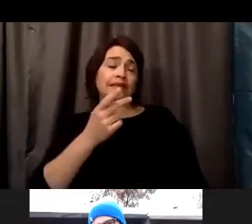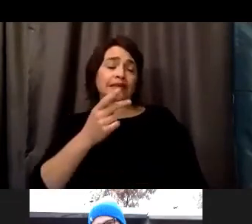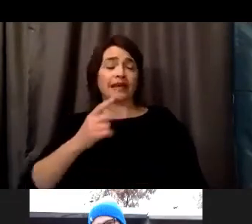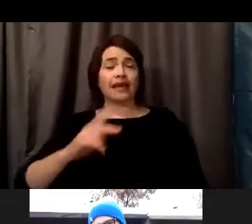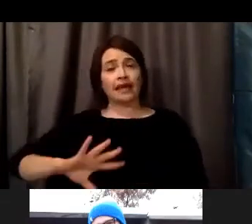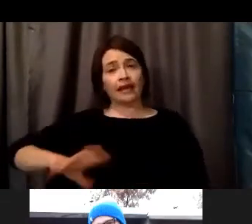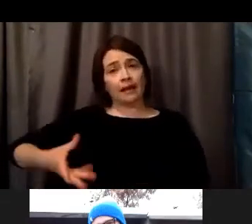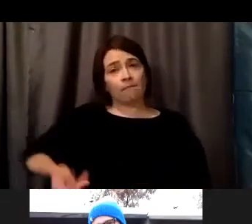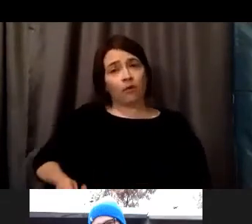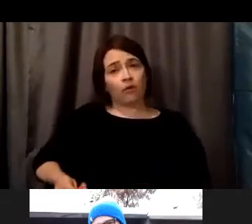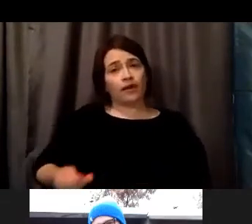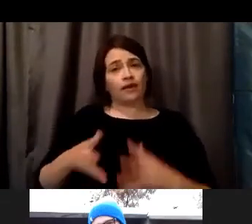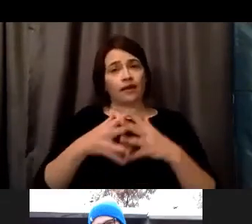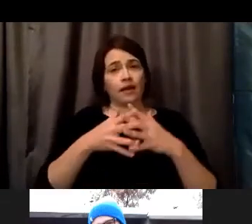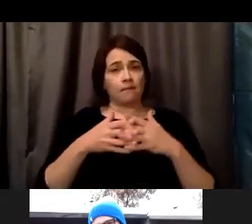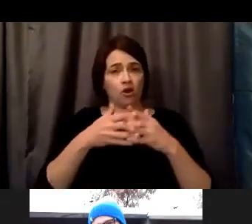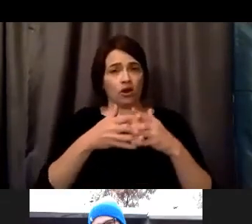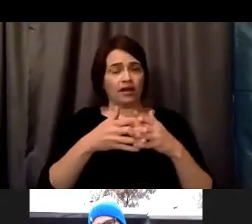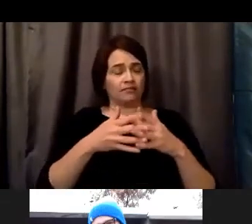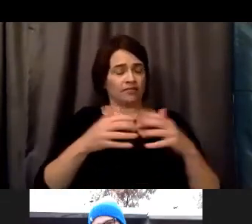as impactful as for the